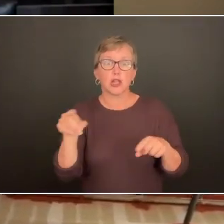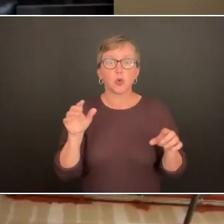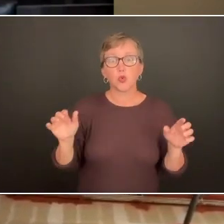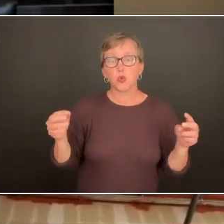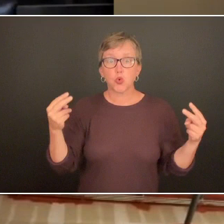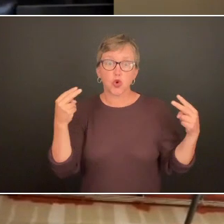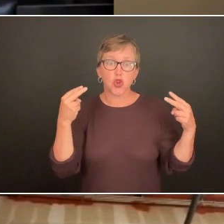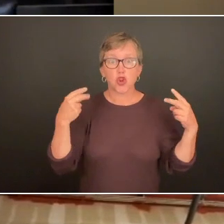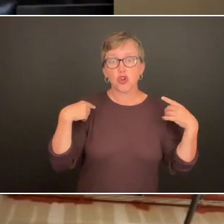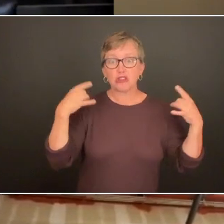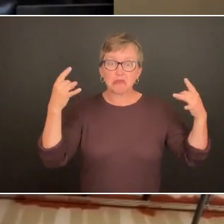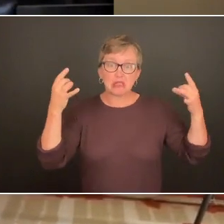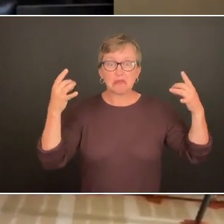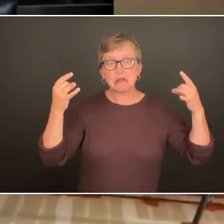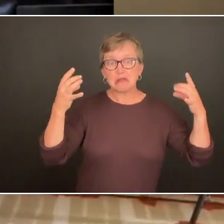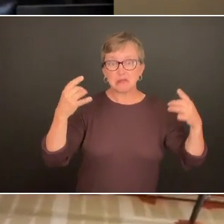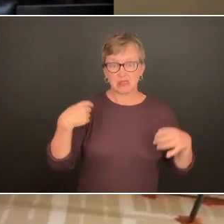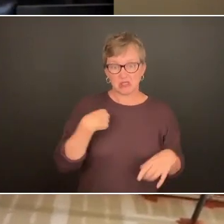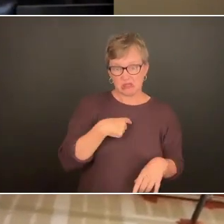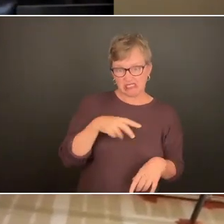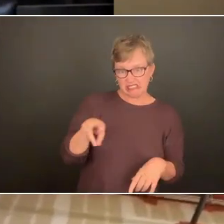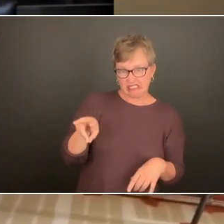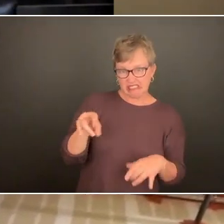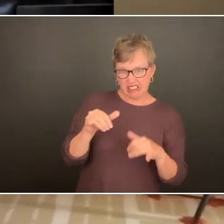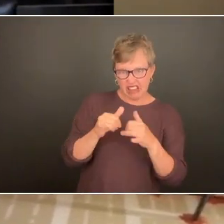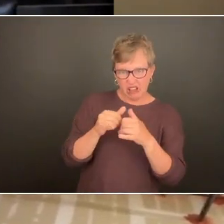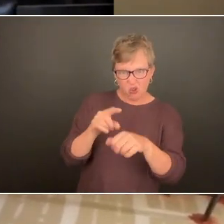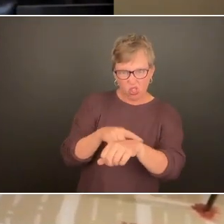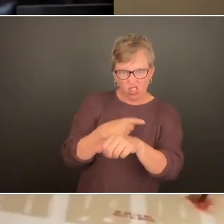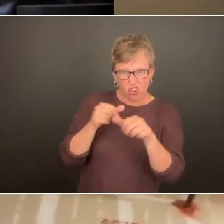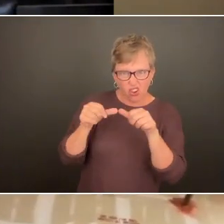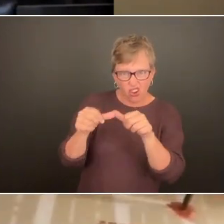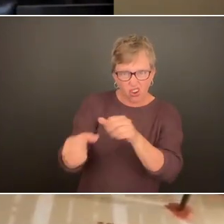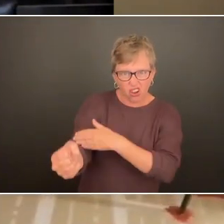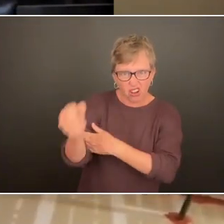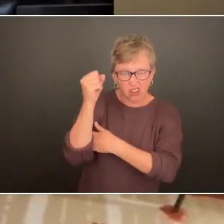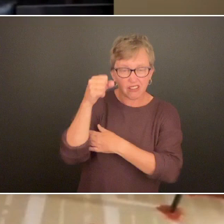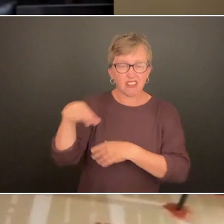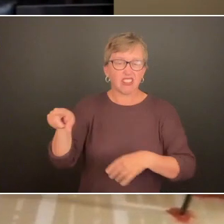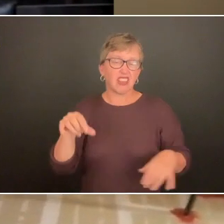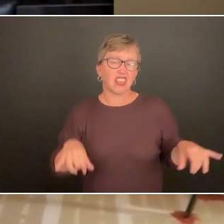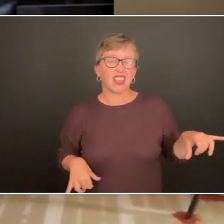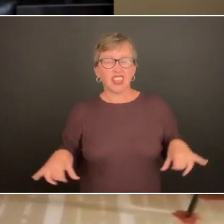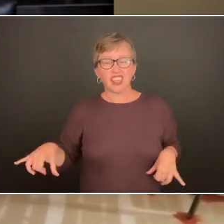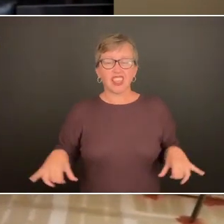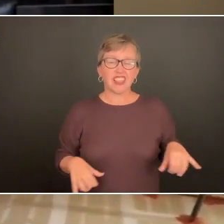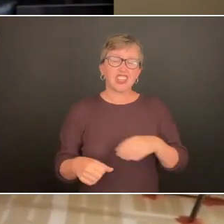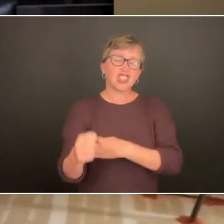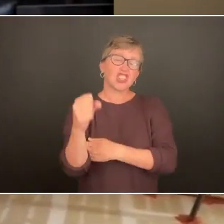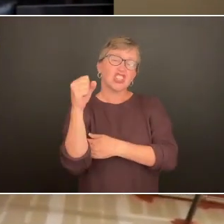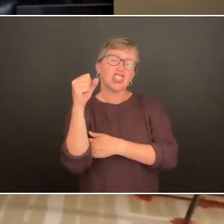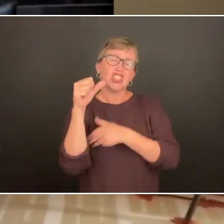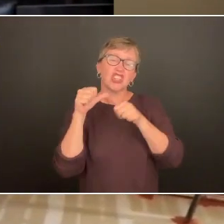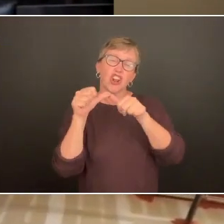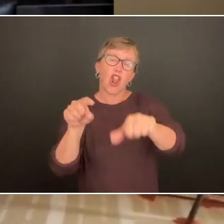hey, dude, look what we have. And I'm like, yeah. And how long is that gonna last? They're like hours. I'm Yeah.